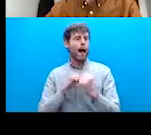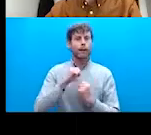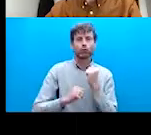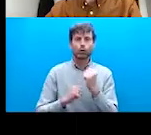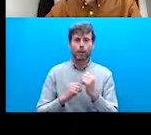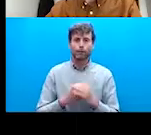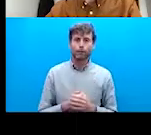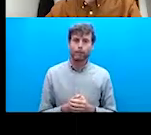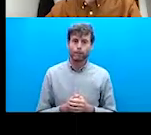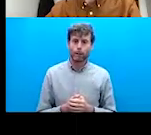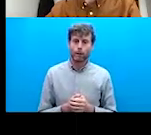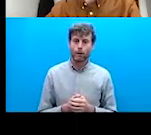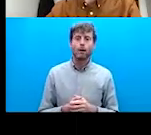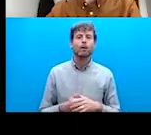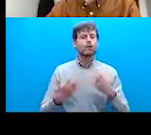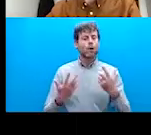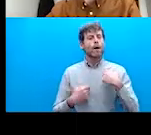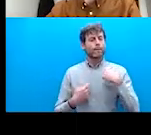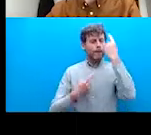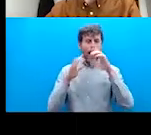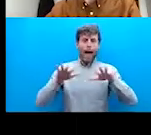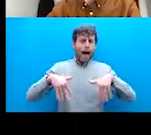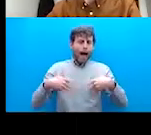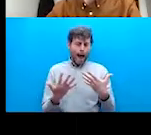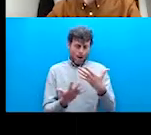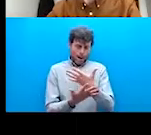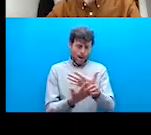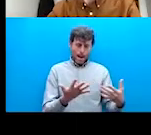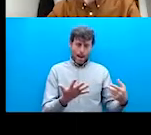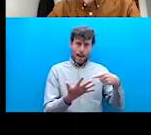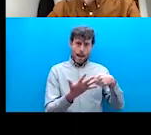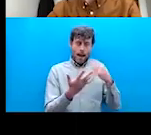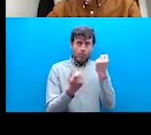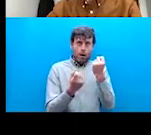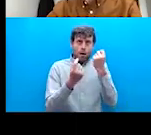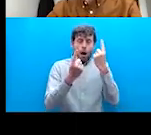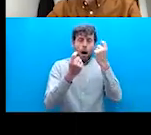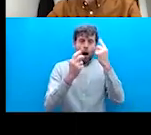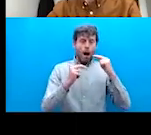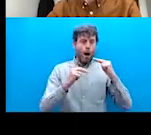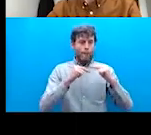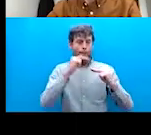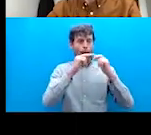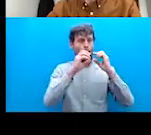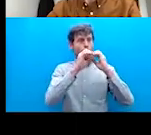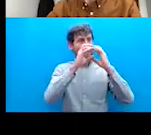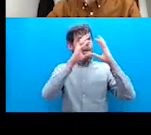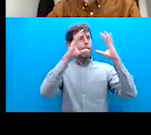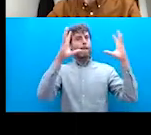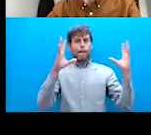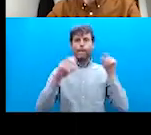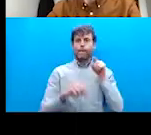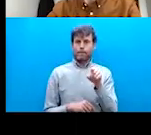Now, we are interested in how language understanding unfolds and how it works, and not just in where